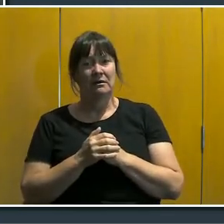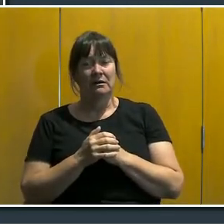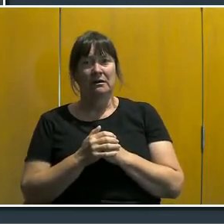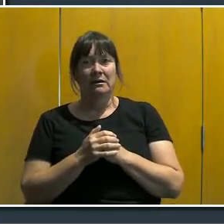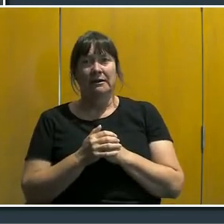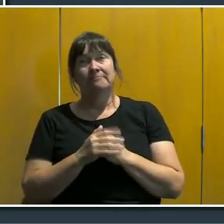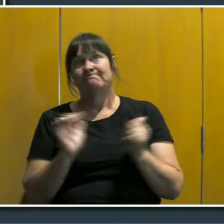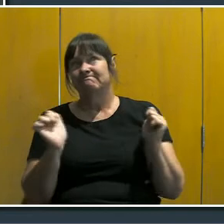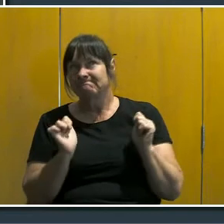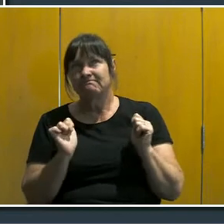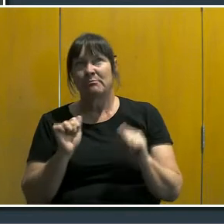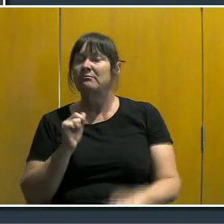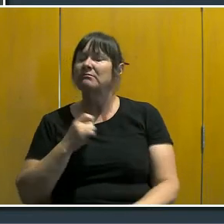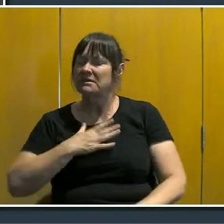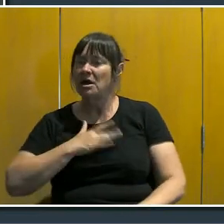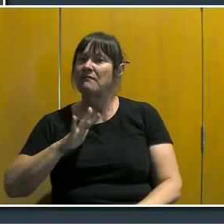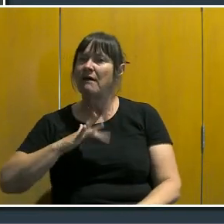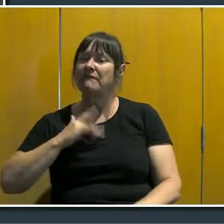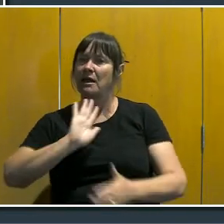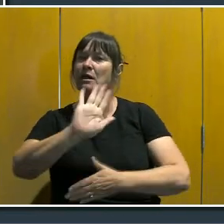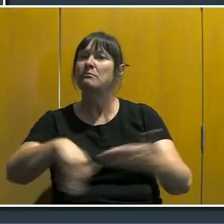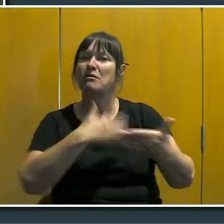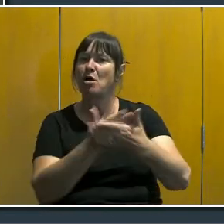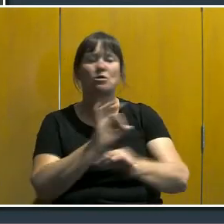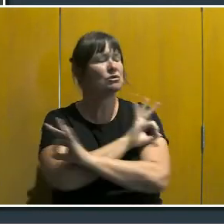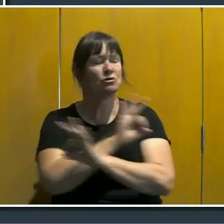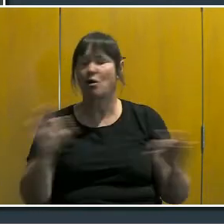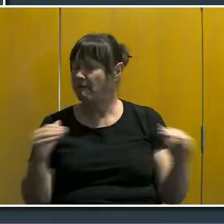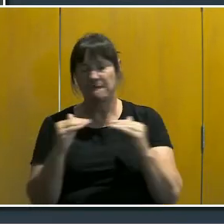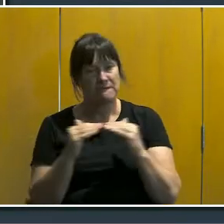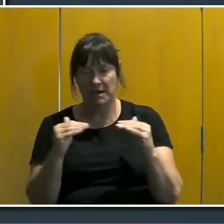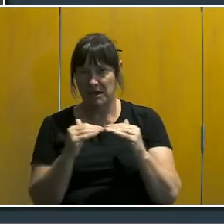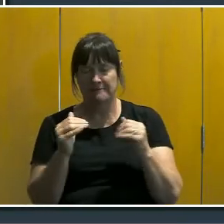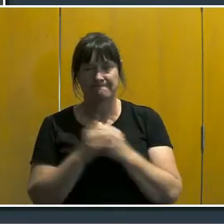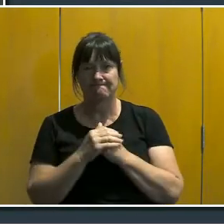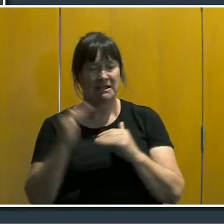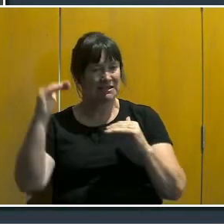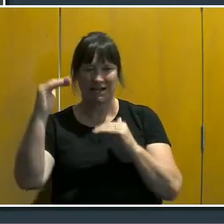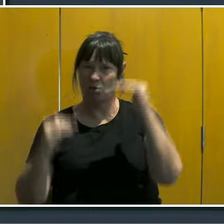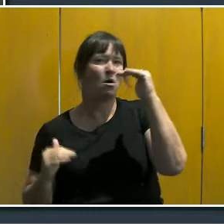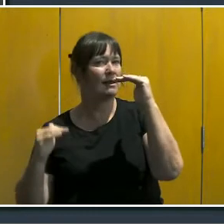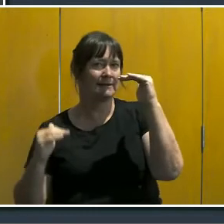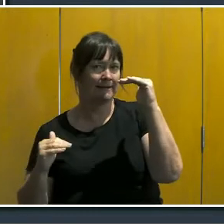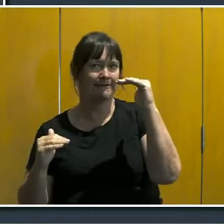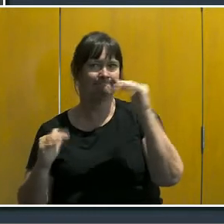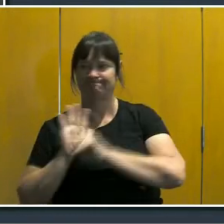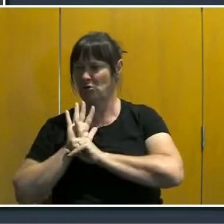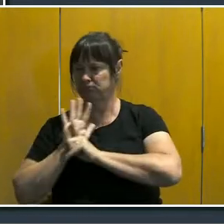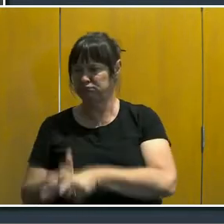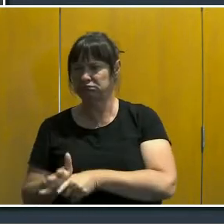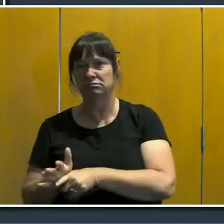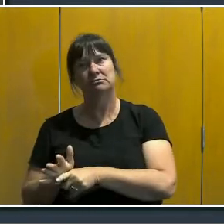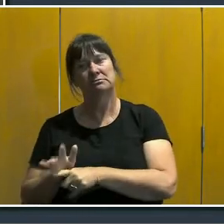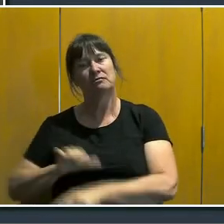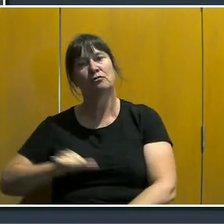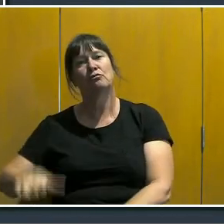proposal manifestly unfair and that it creates an equality that I